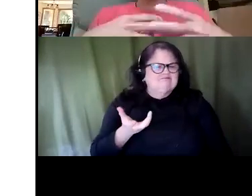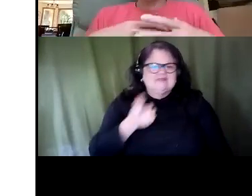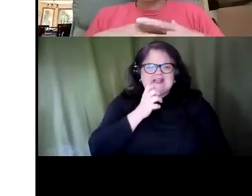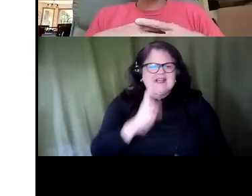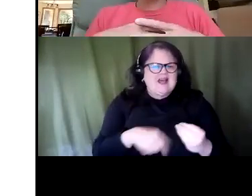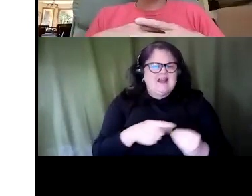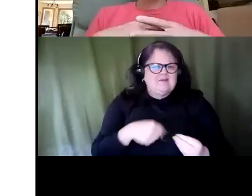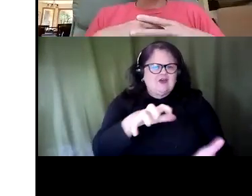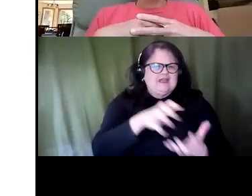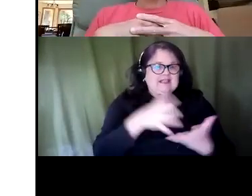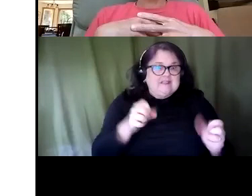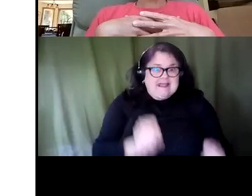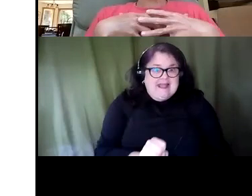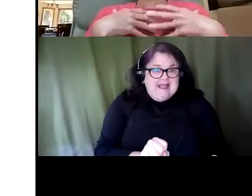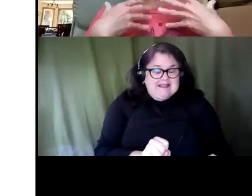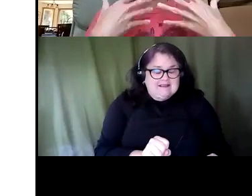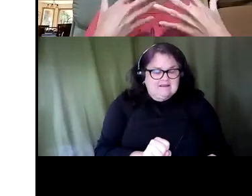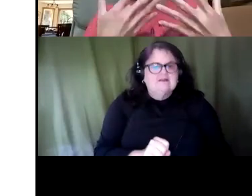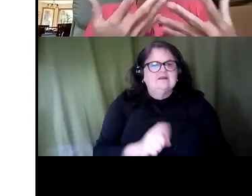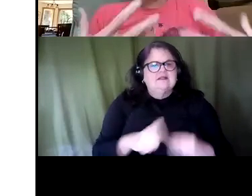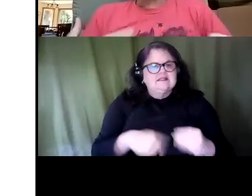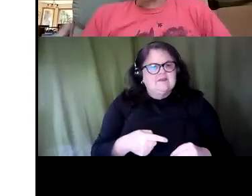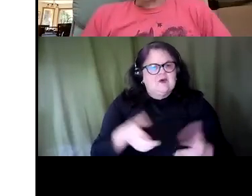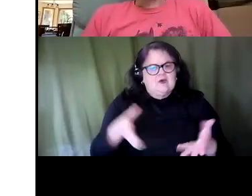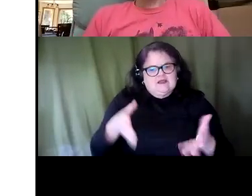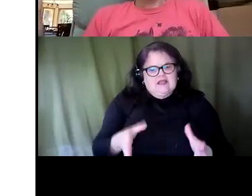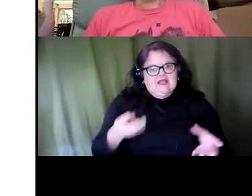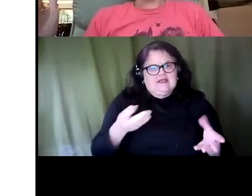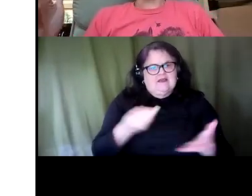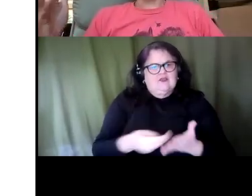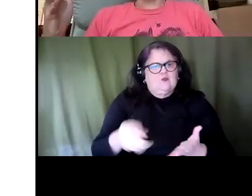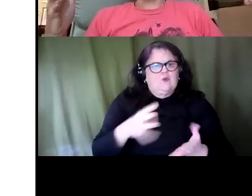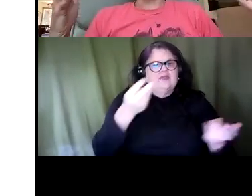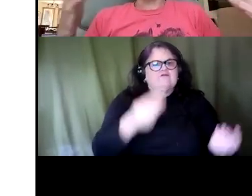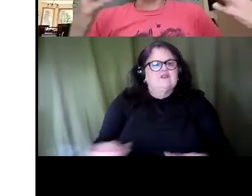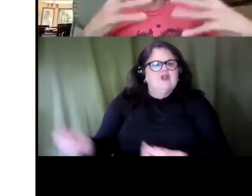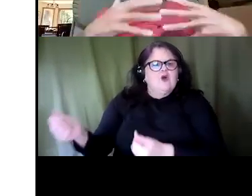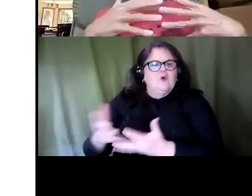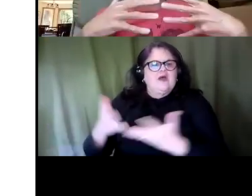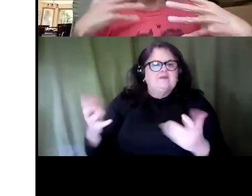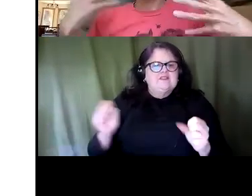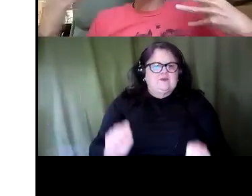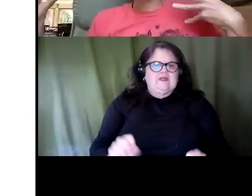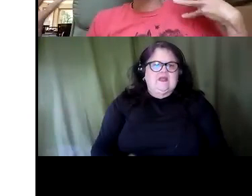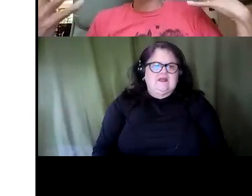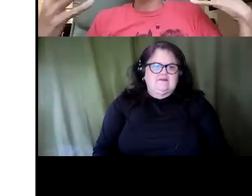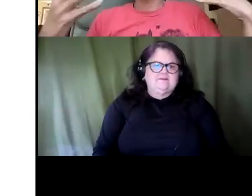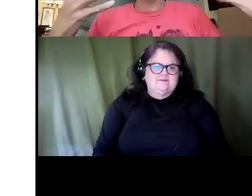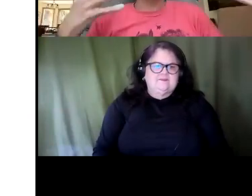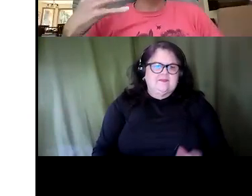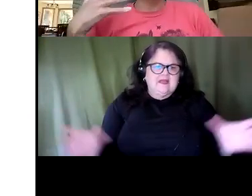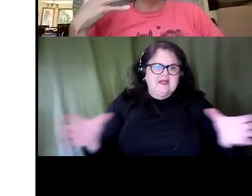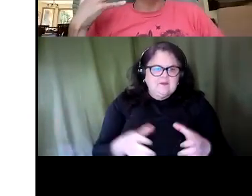as much as we can. It's about just letting the wealth flow as much as we can. And coming